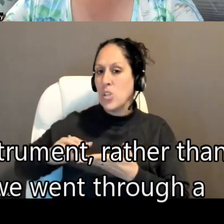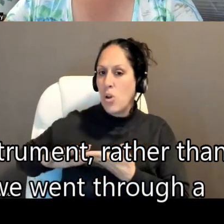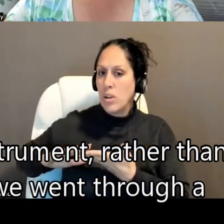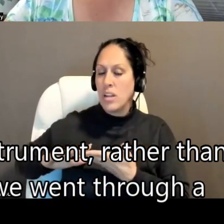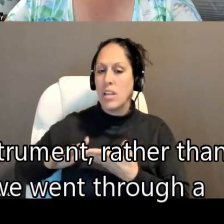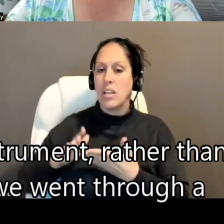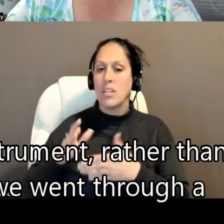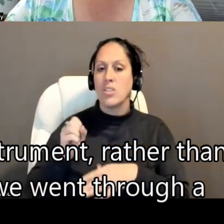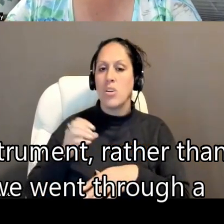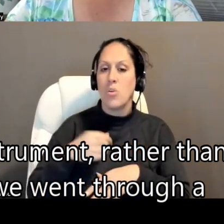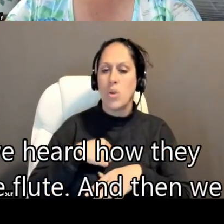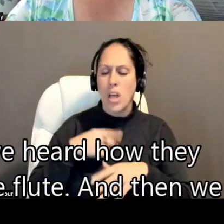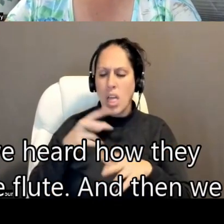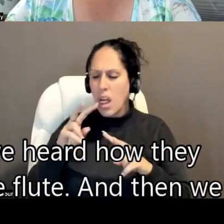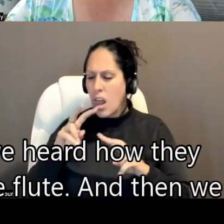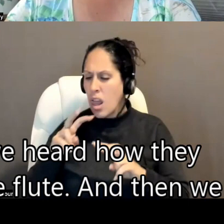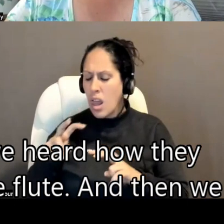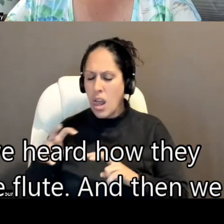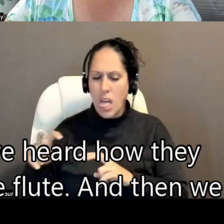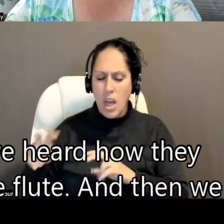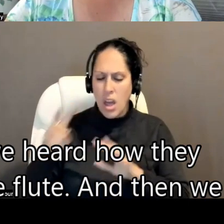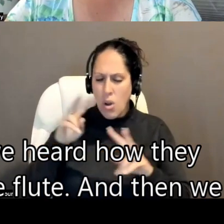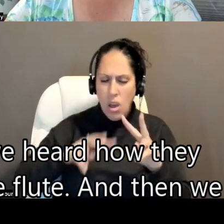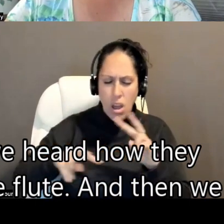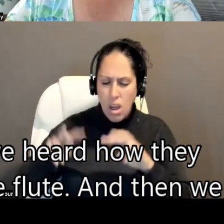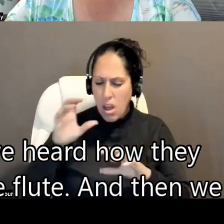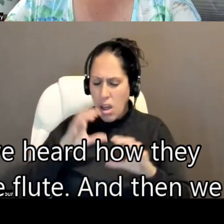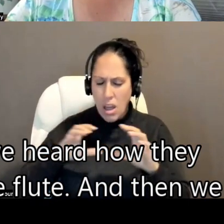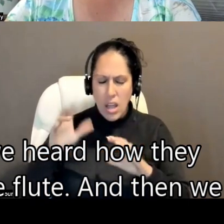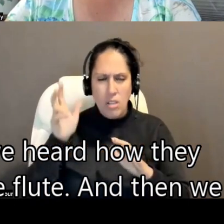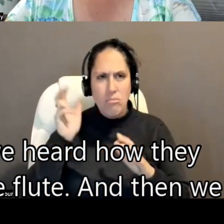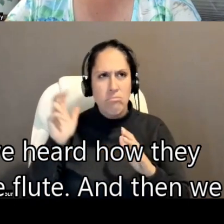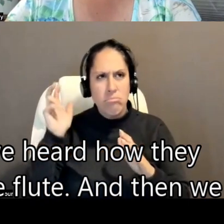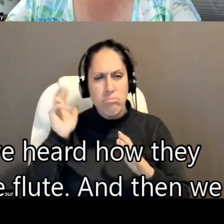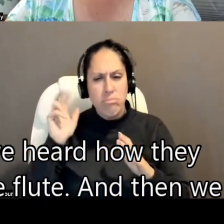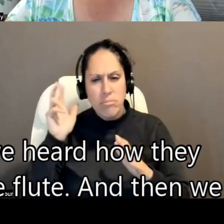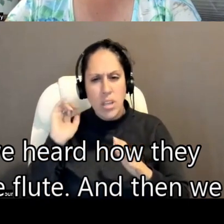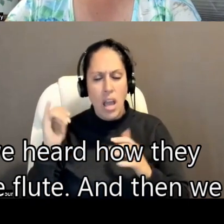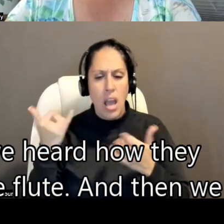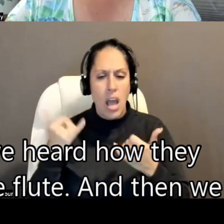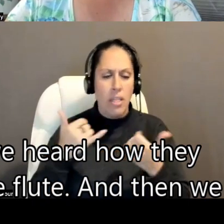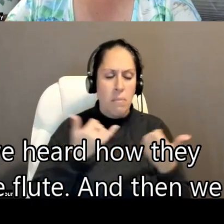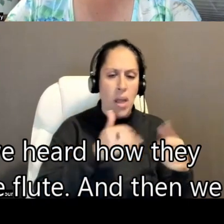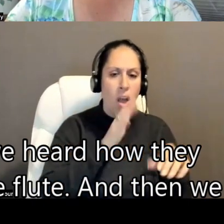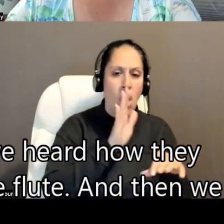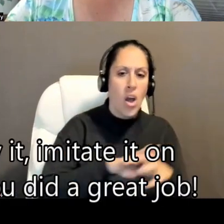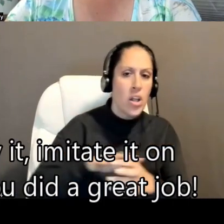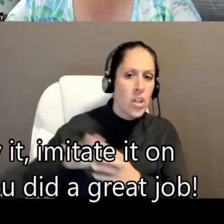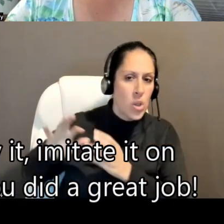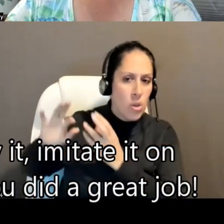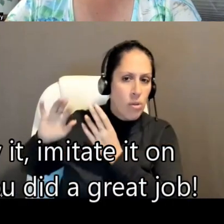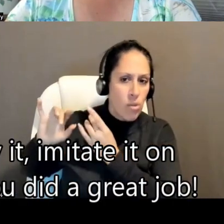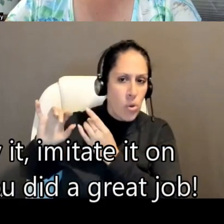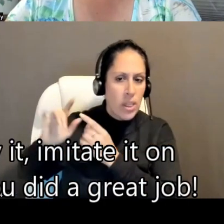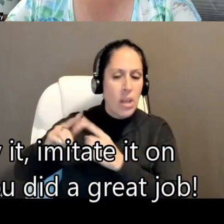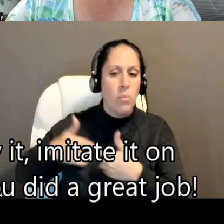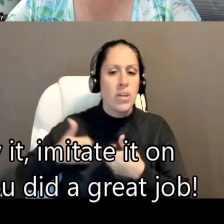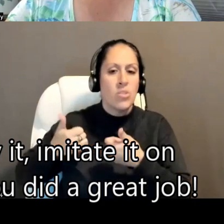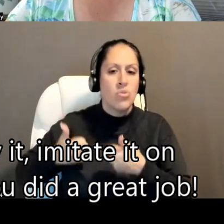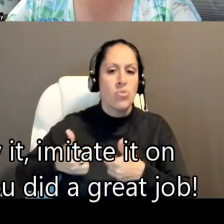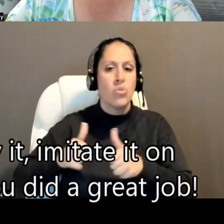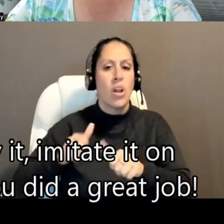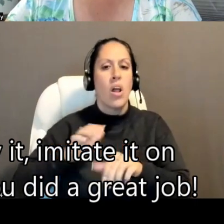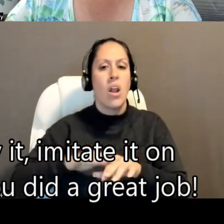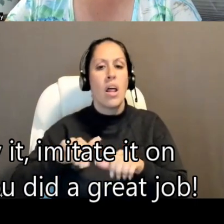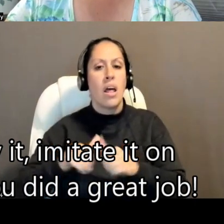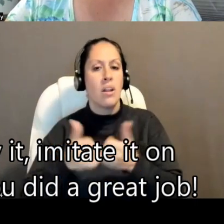Sure. So we went through a lot of those videos and we heard how they're actually playing it on the flute, and then we tried it on how